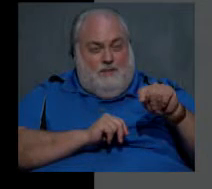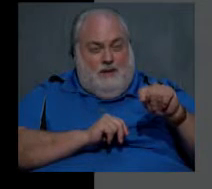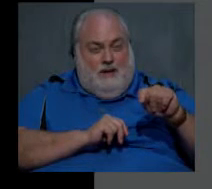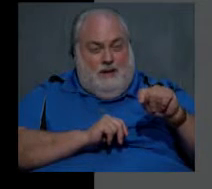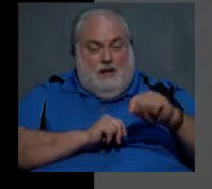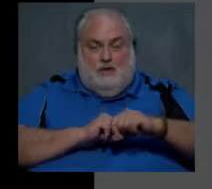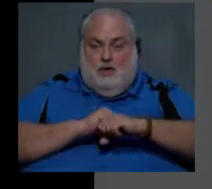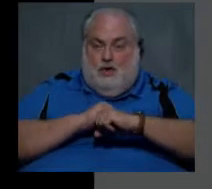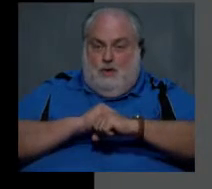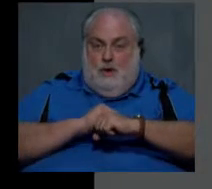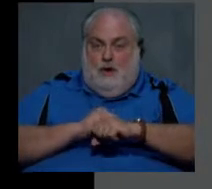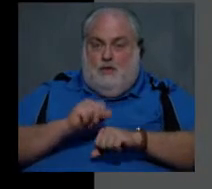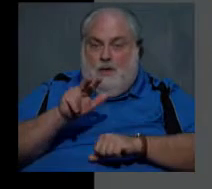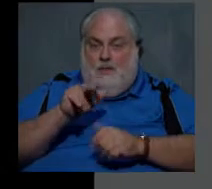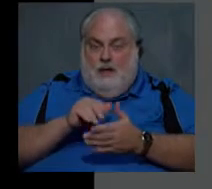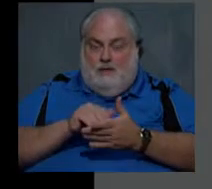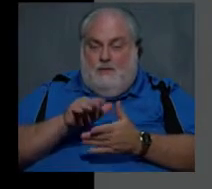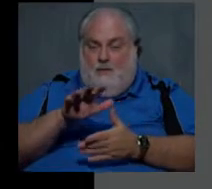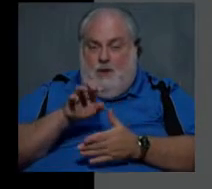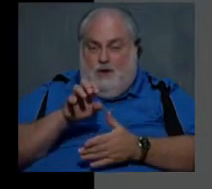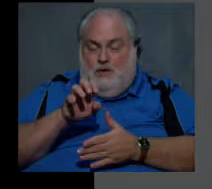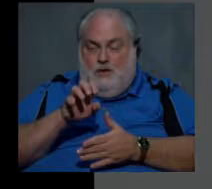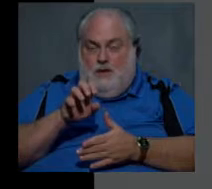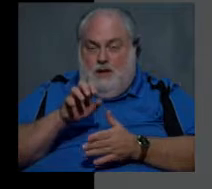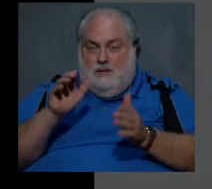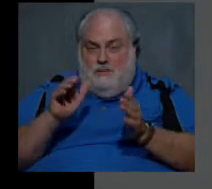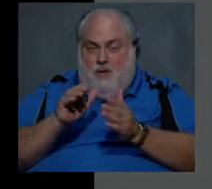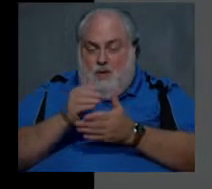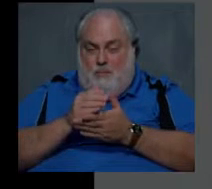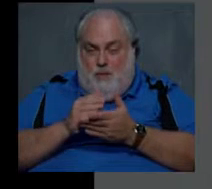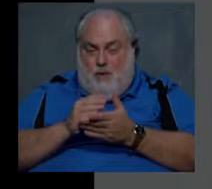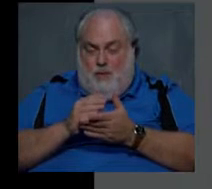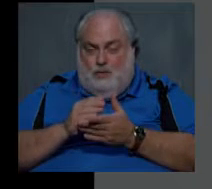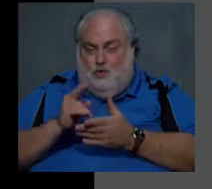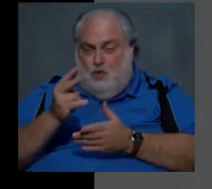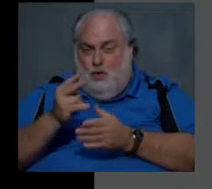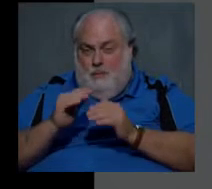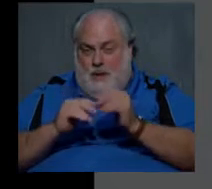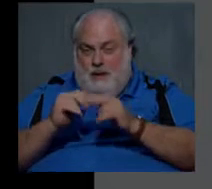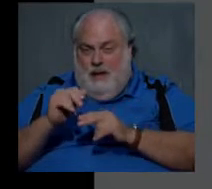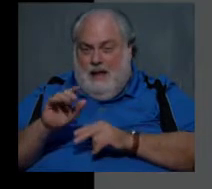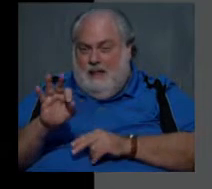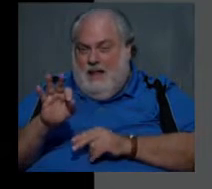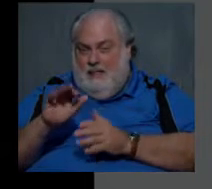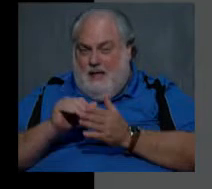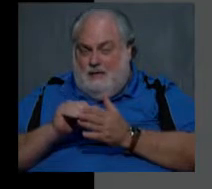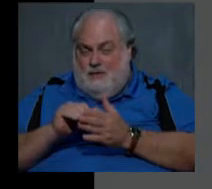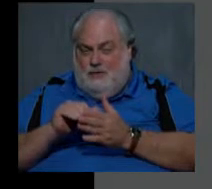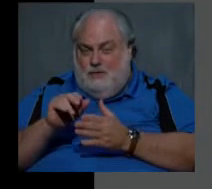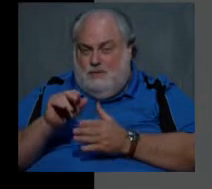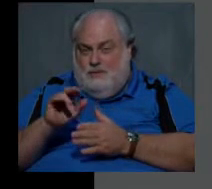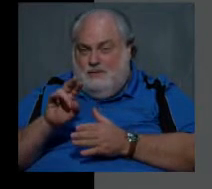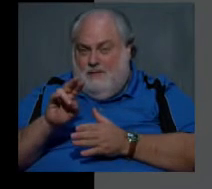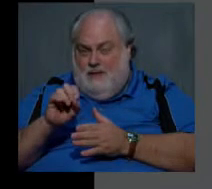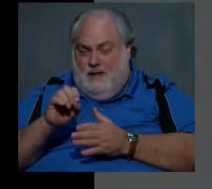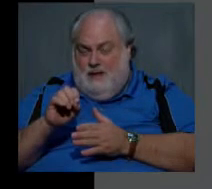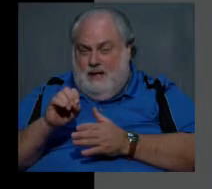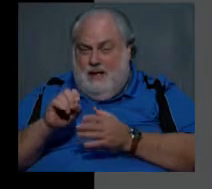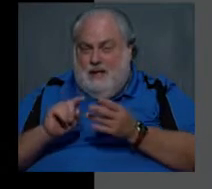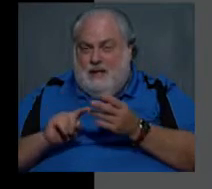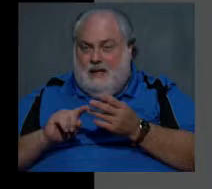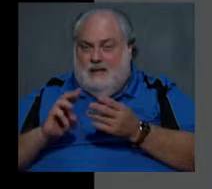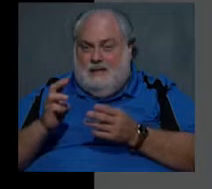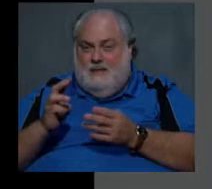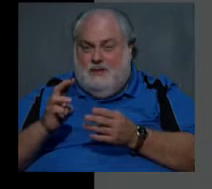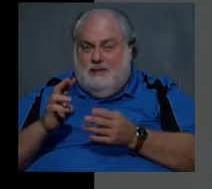building containing 3,488 square feet, a smaller tract with two buildings, 9,870 square feet and 7,600 square